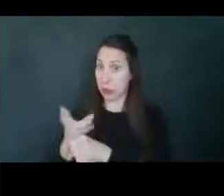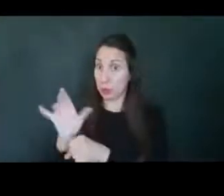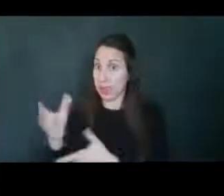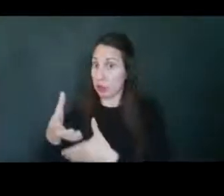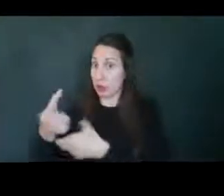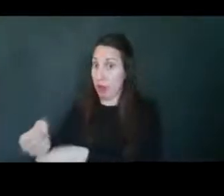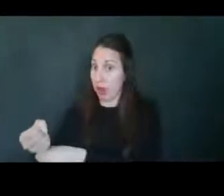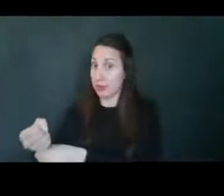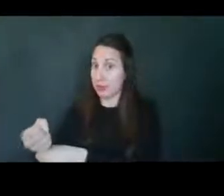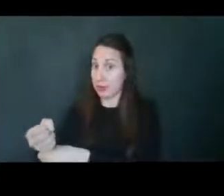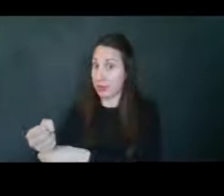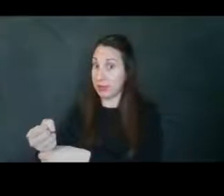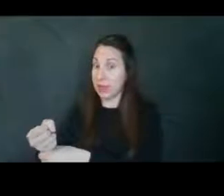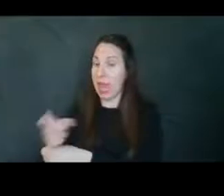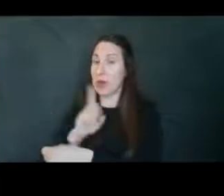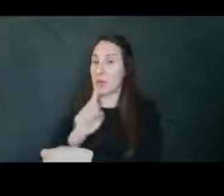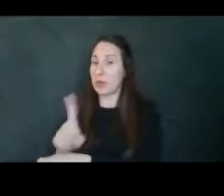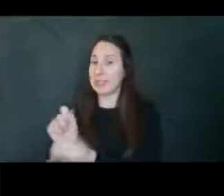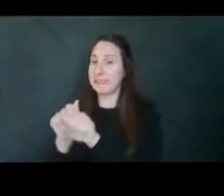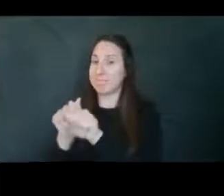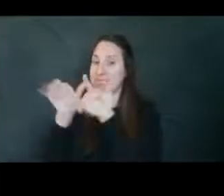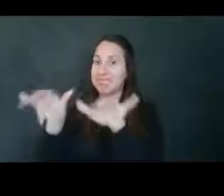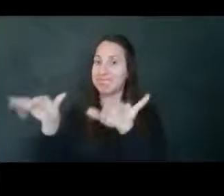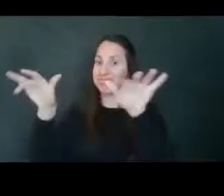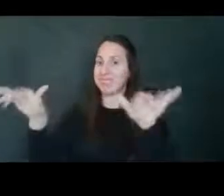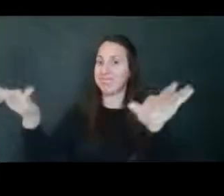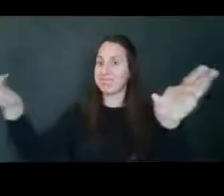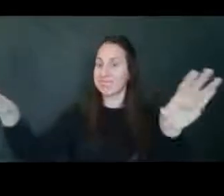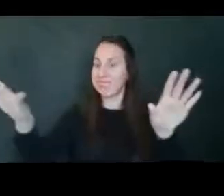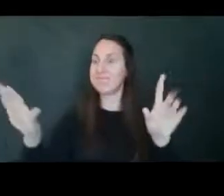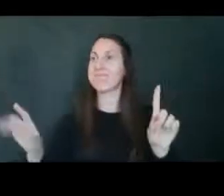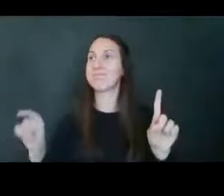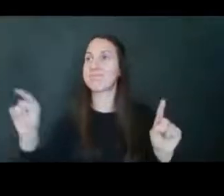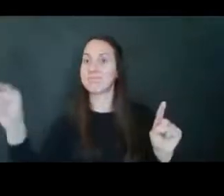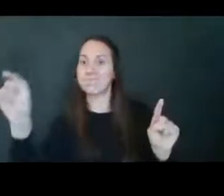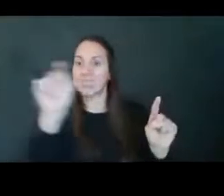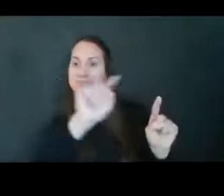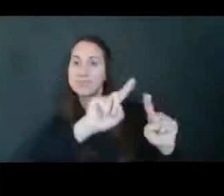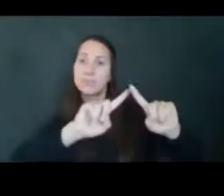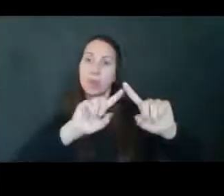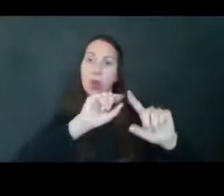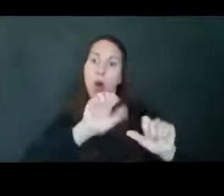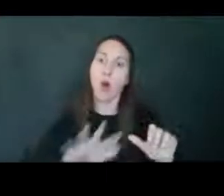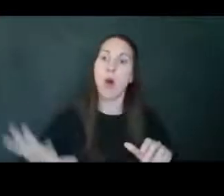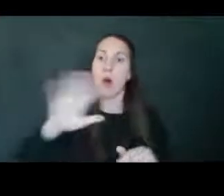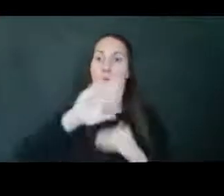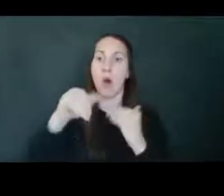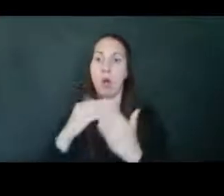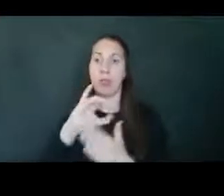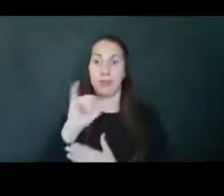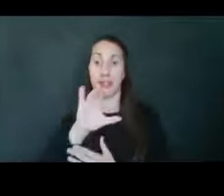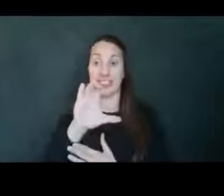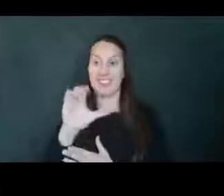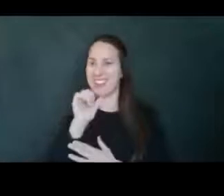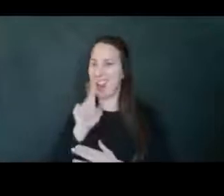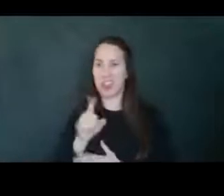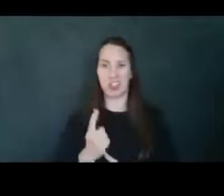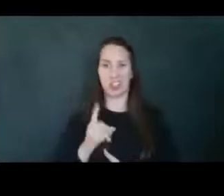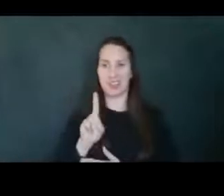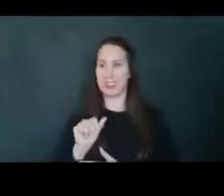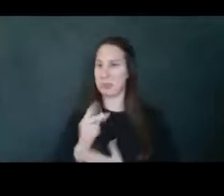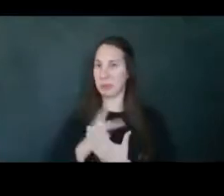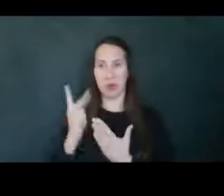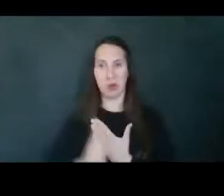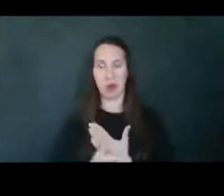our disability programs and infiltrate the broader JCC. Thirdly, we have the support